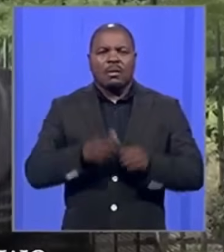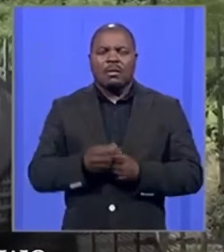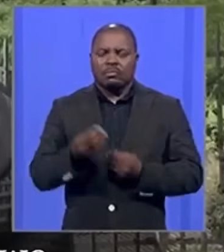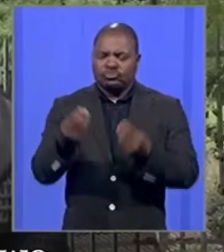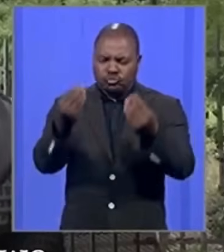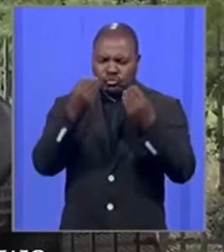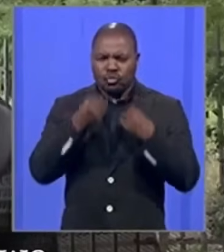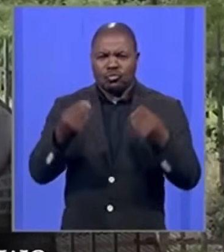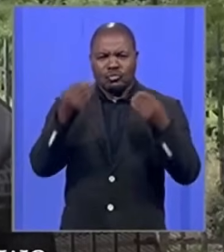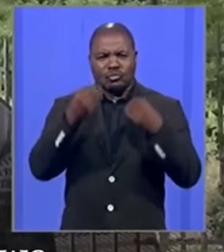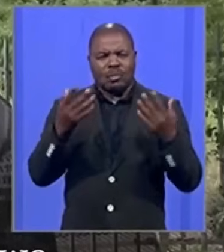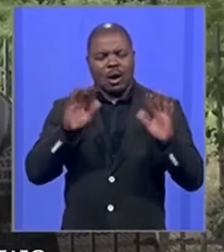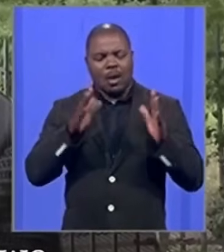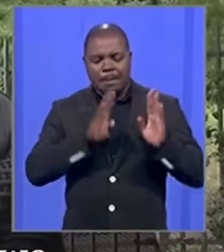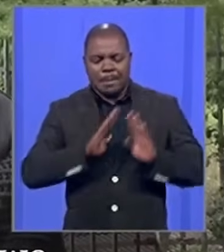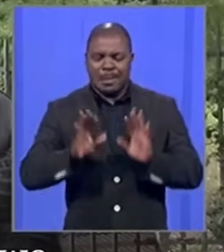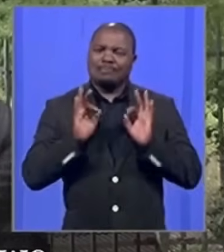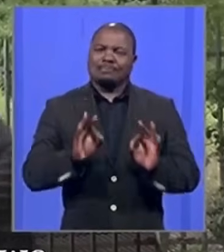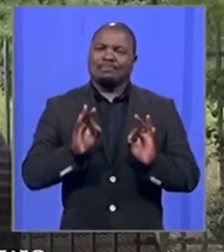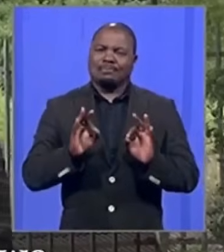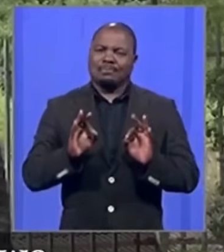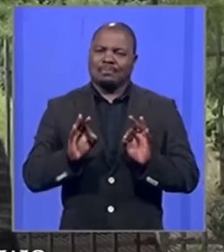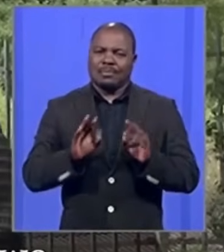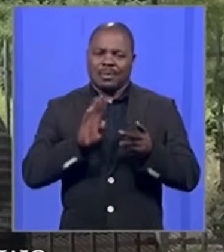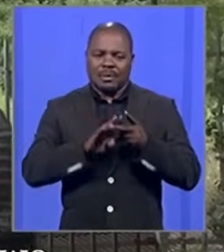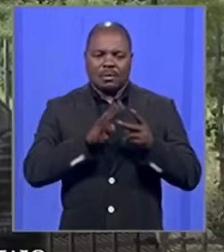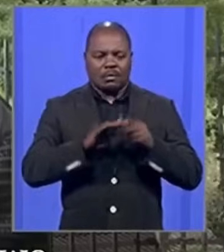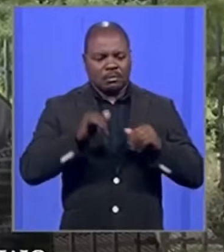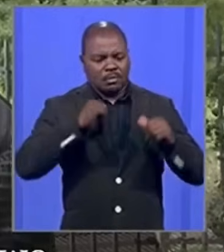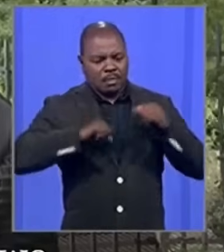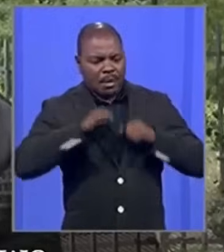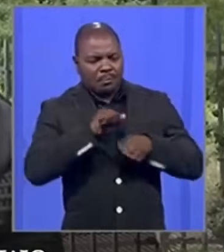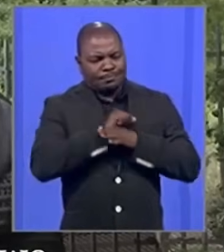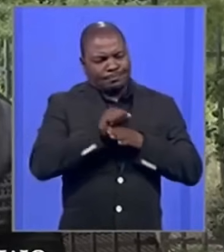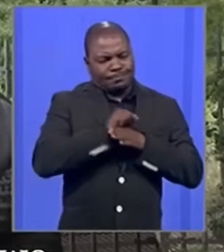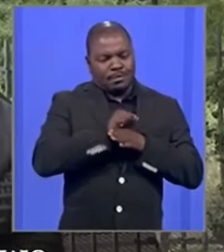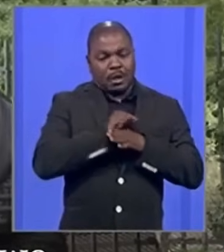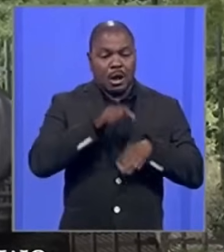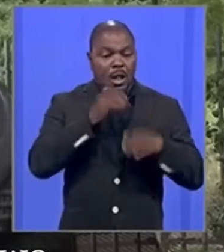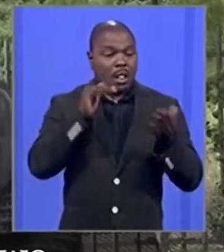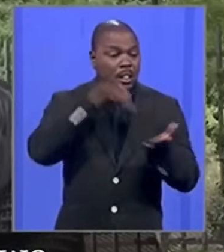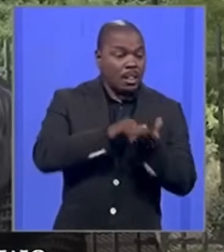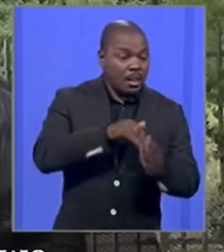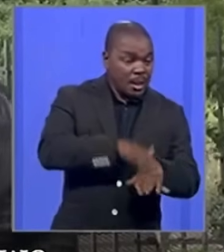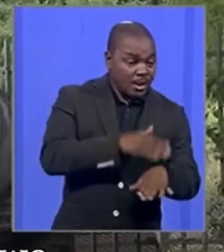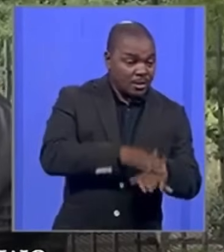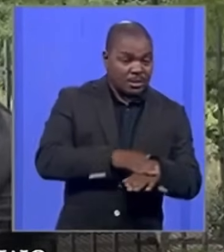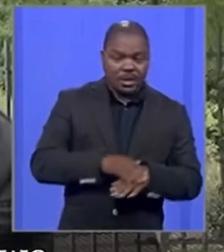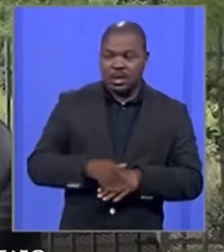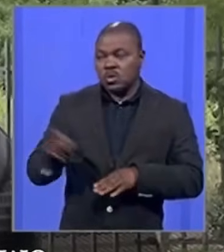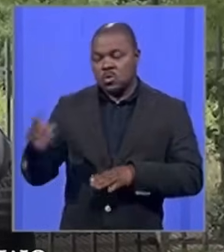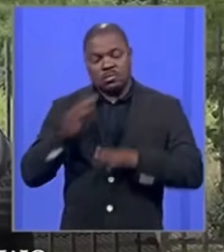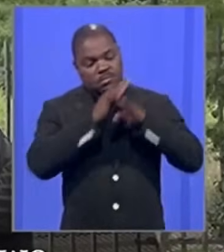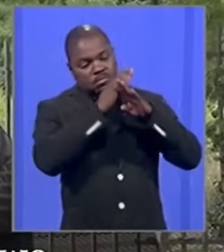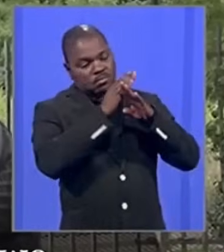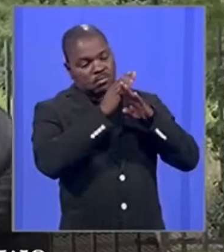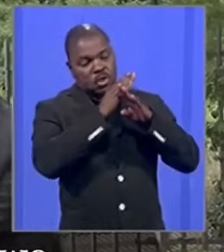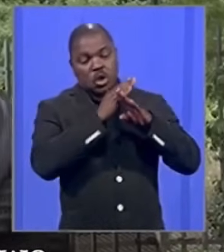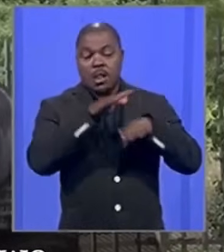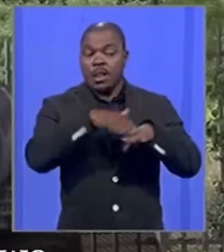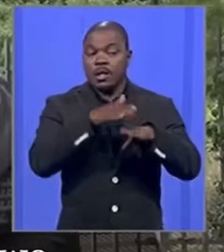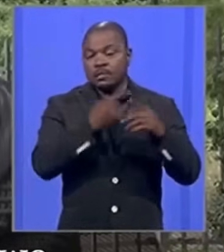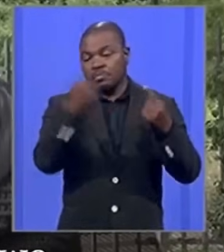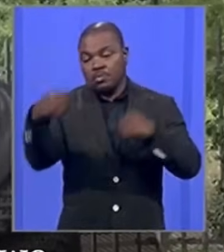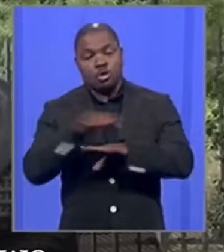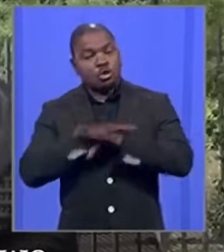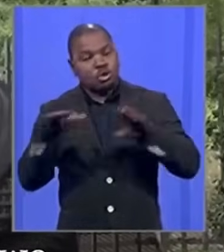taught us discipline, even in the rehearsals. When you are late, he won't let you in.